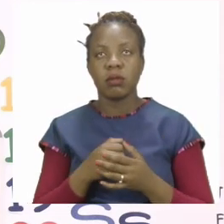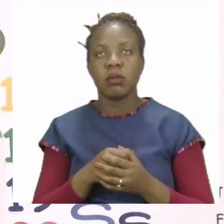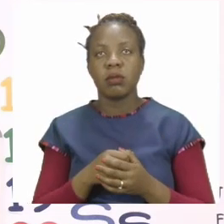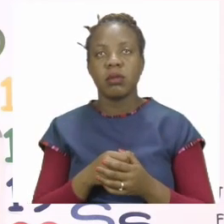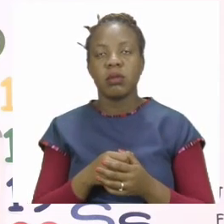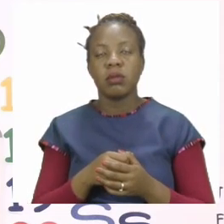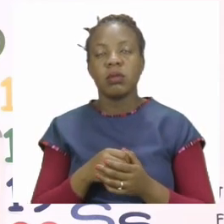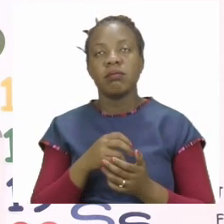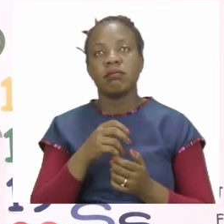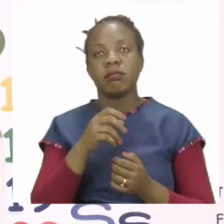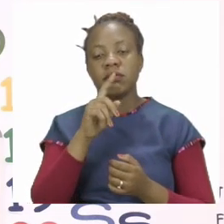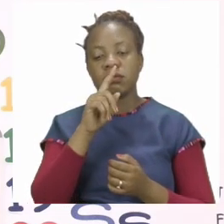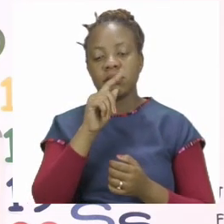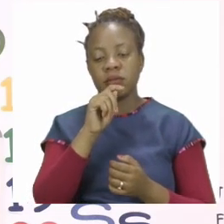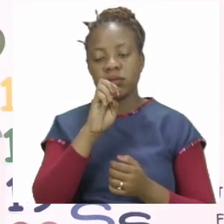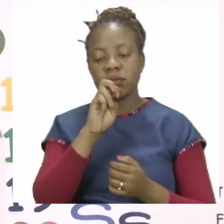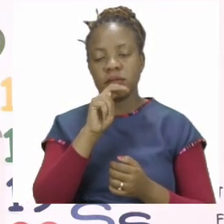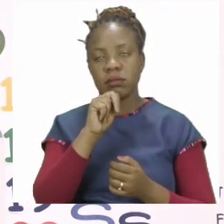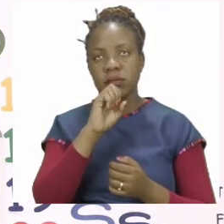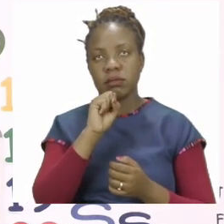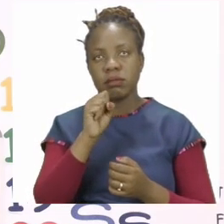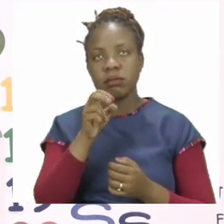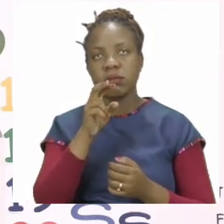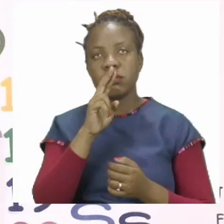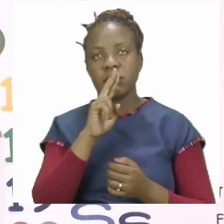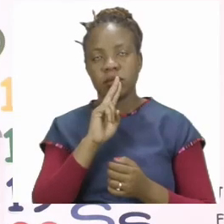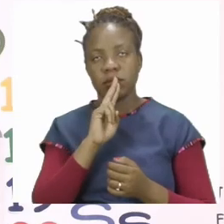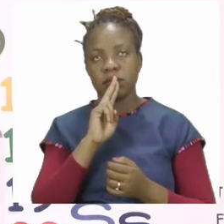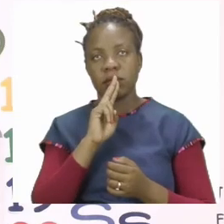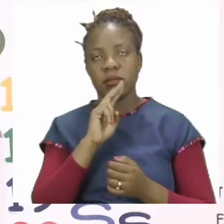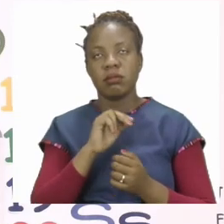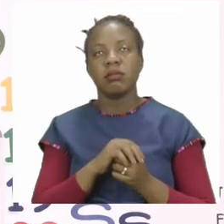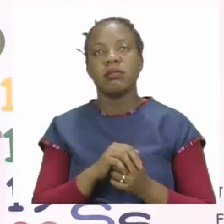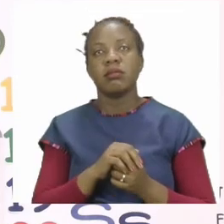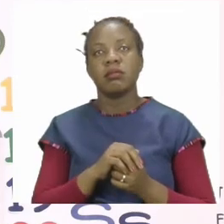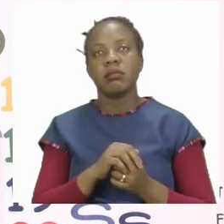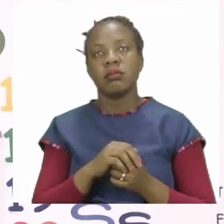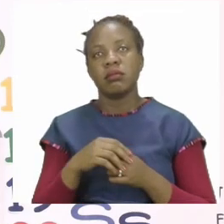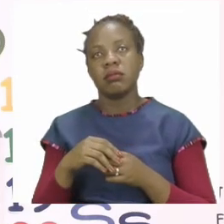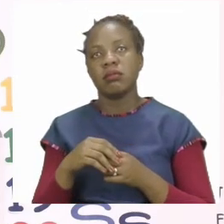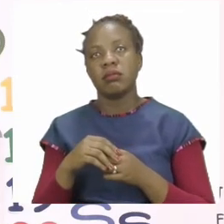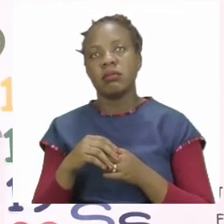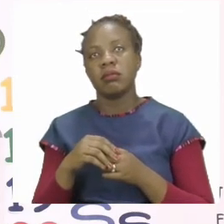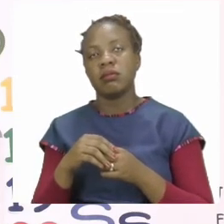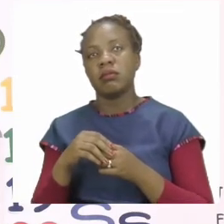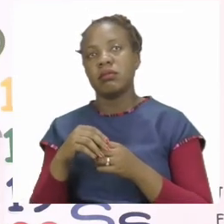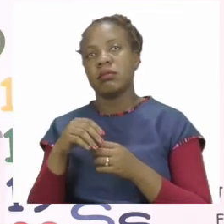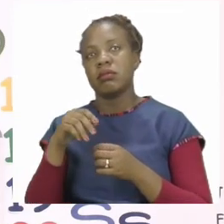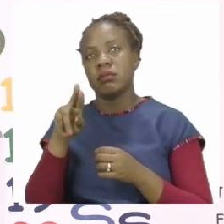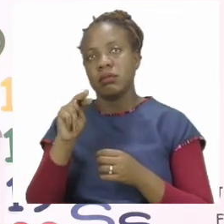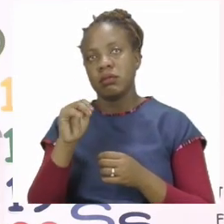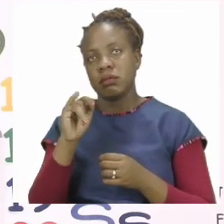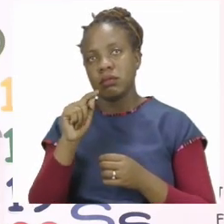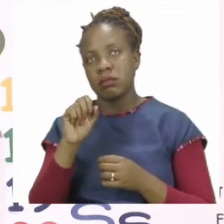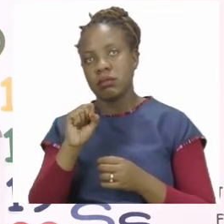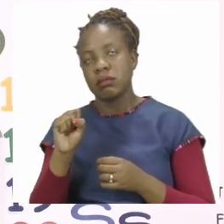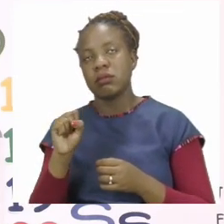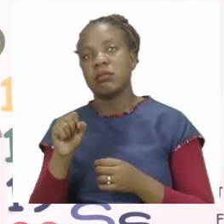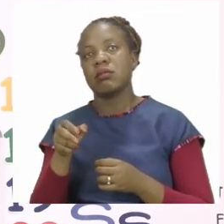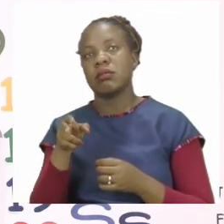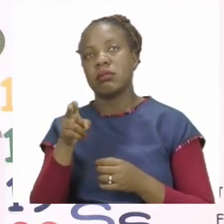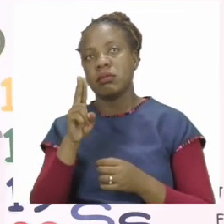this number and add them together. So we say 50